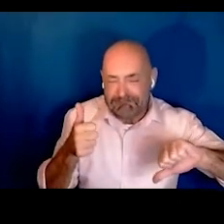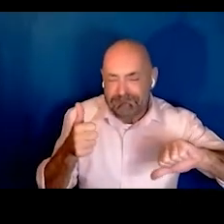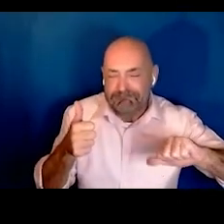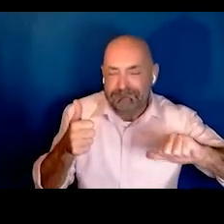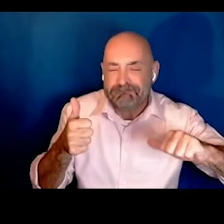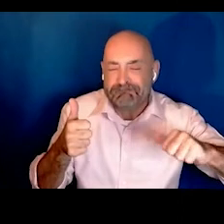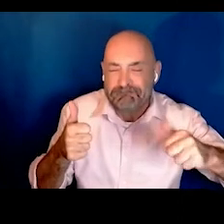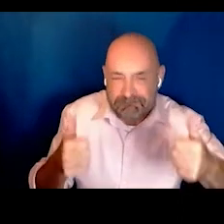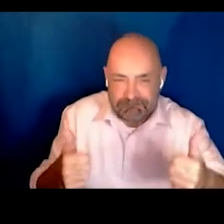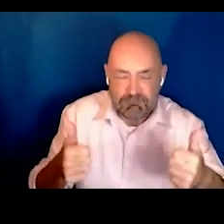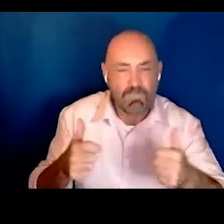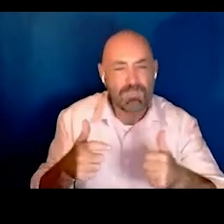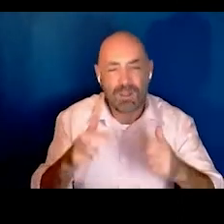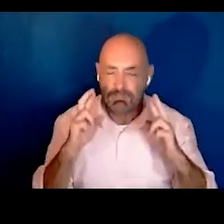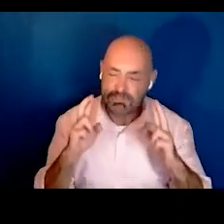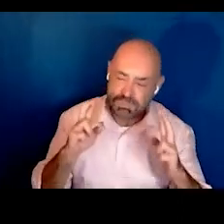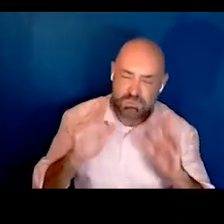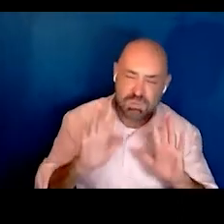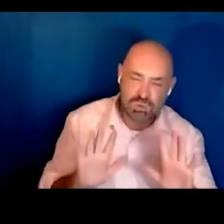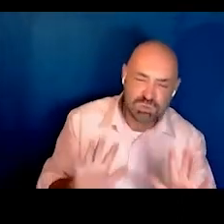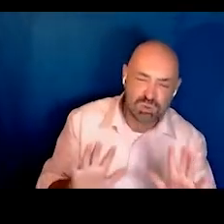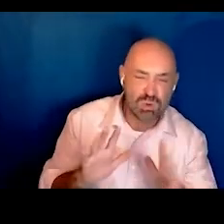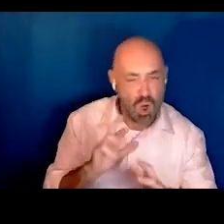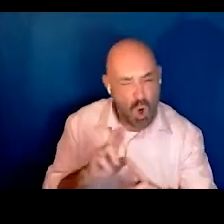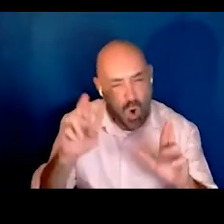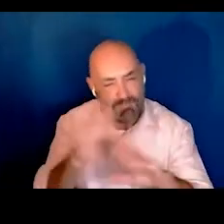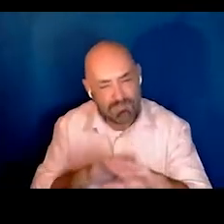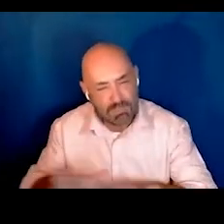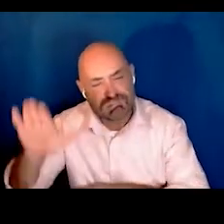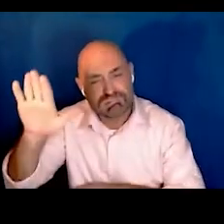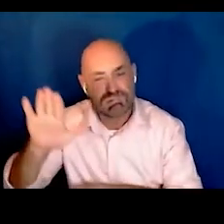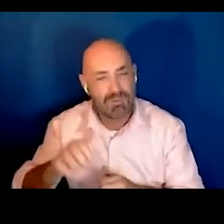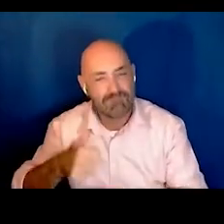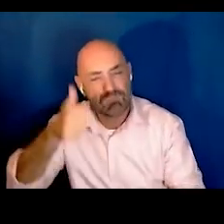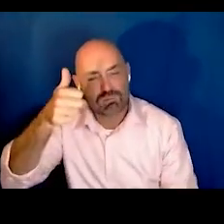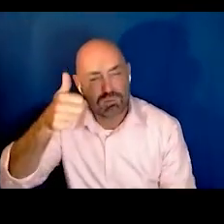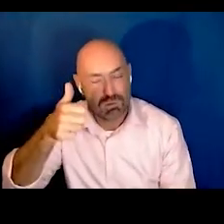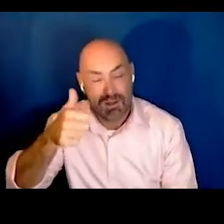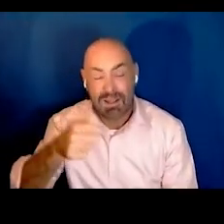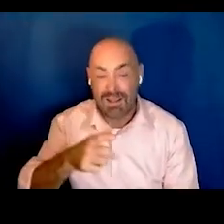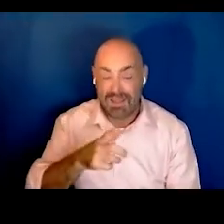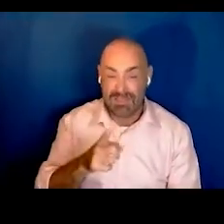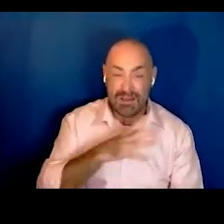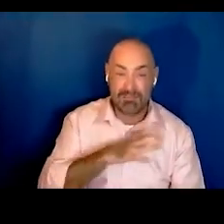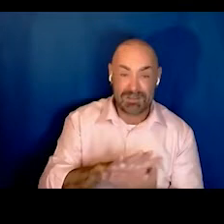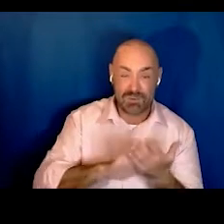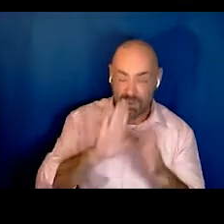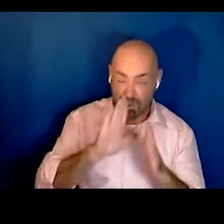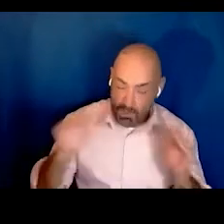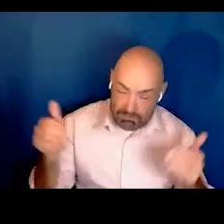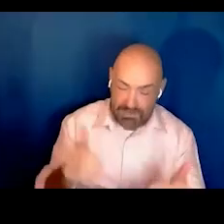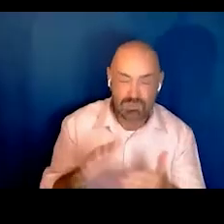that we desire as individuals and together. And there's power in committing to this change in perspective.